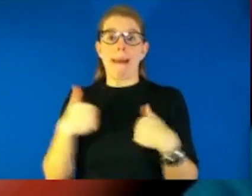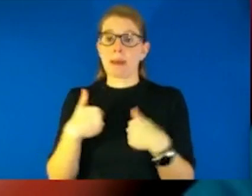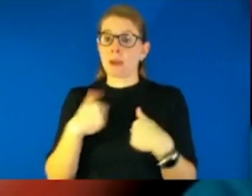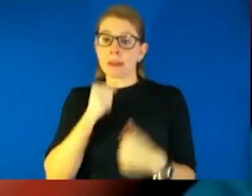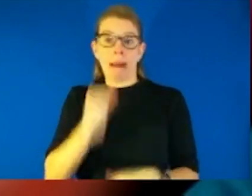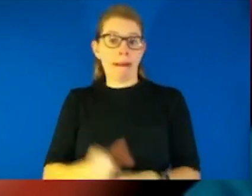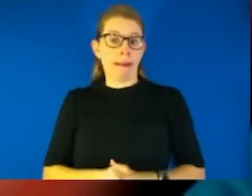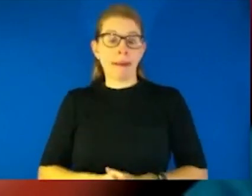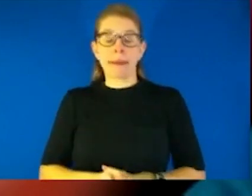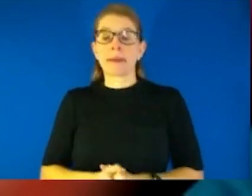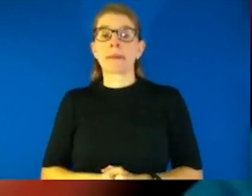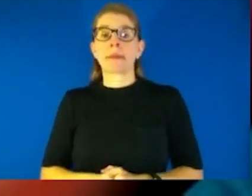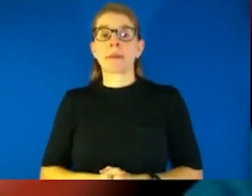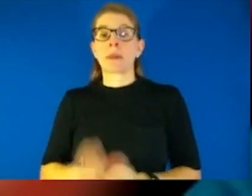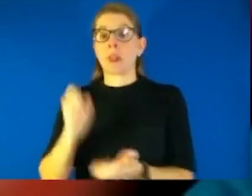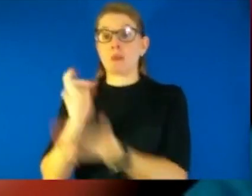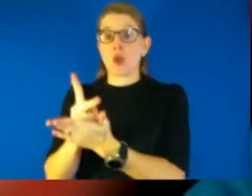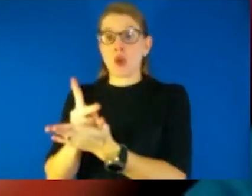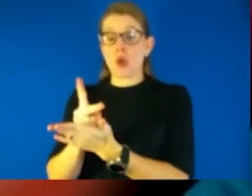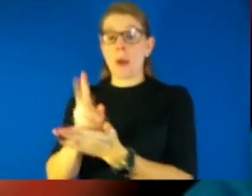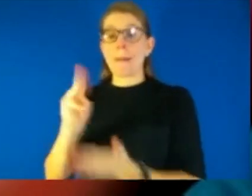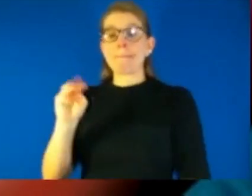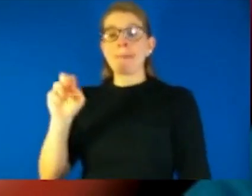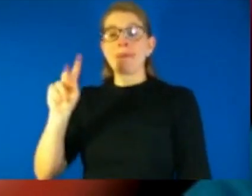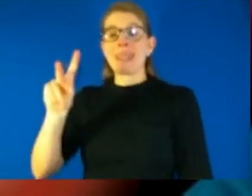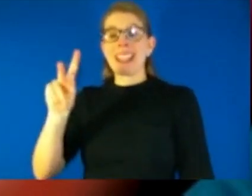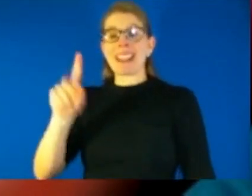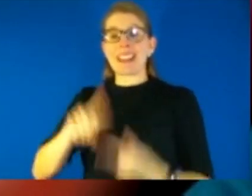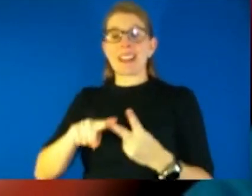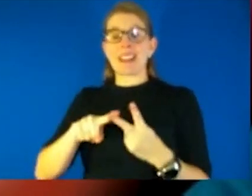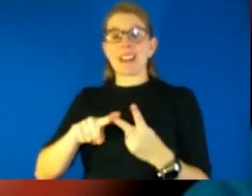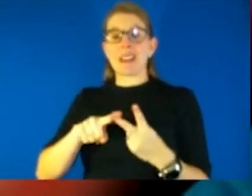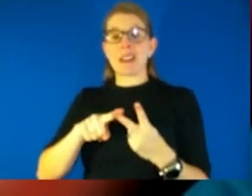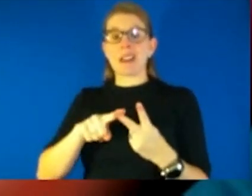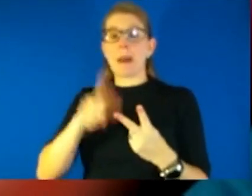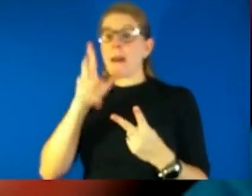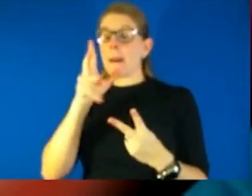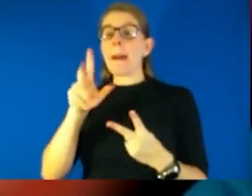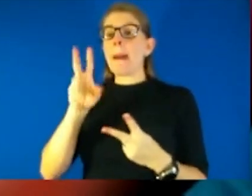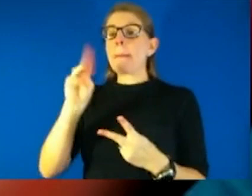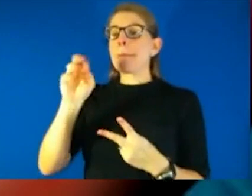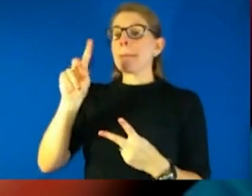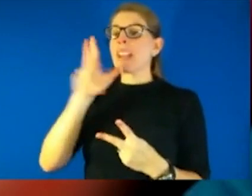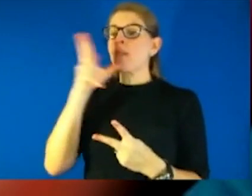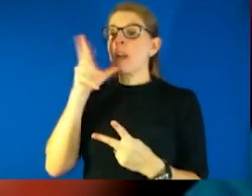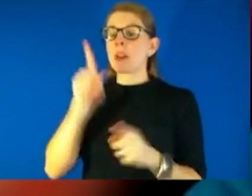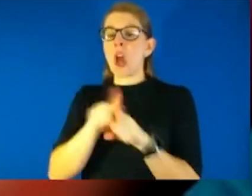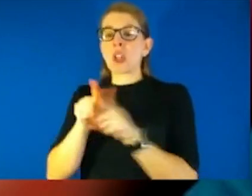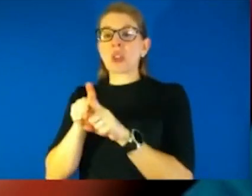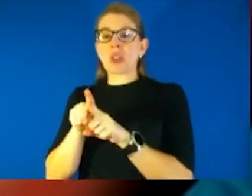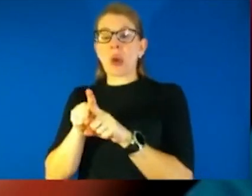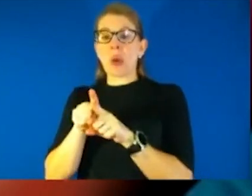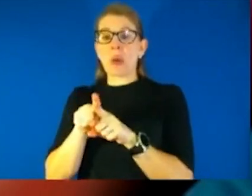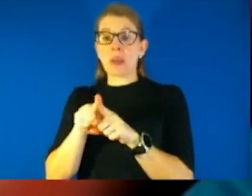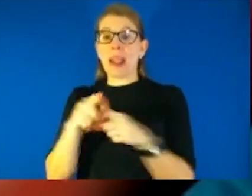It is approved for usage in mink farms and in endangered zoo